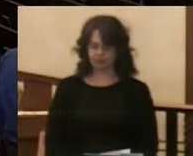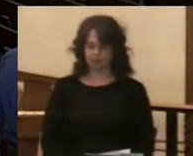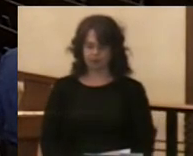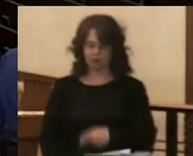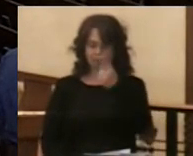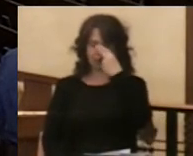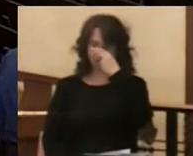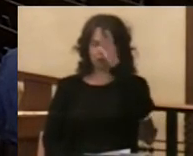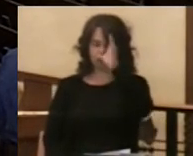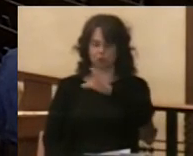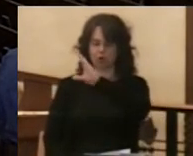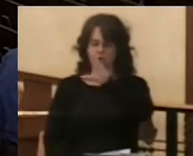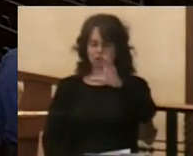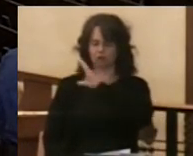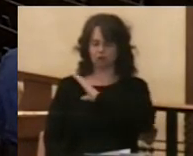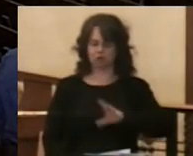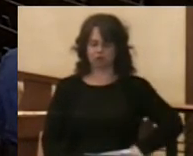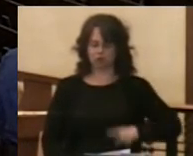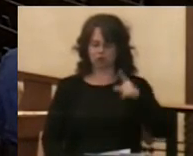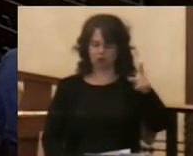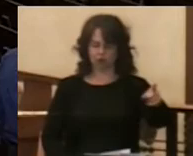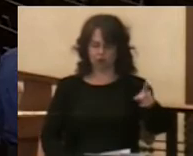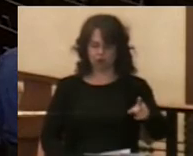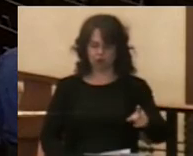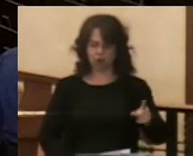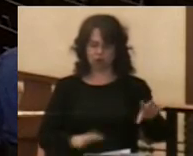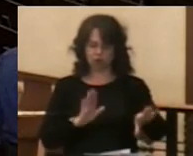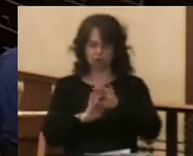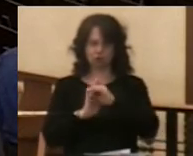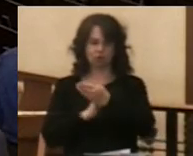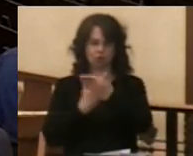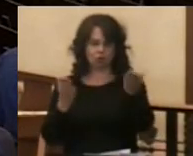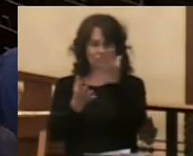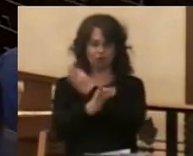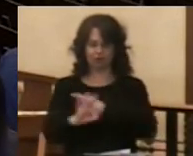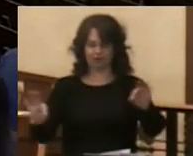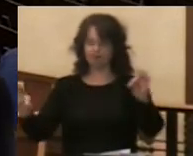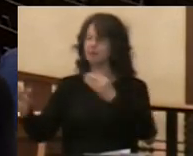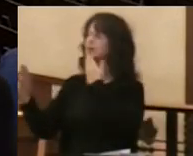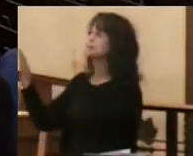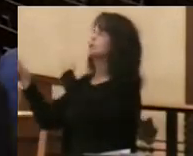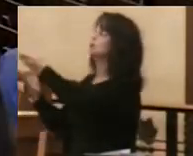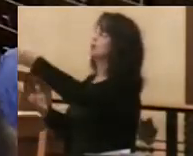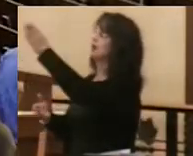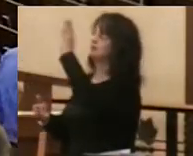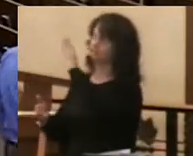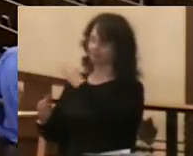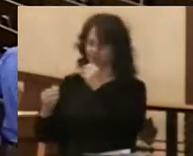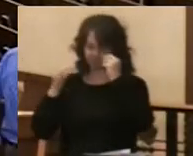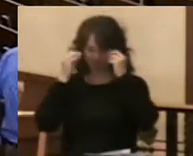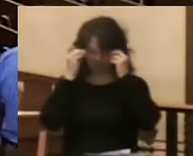Of Christ, you are claimed and you are free. Thanks be to God.